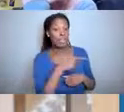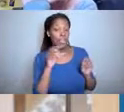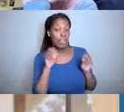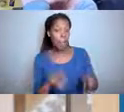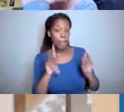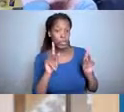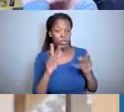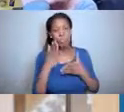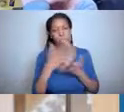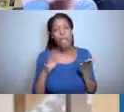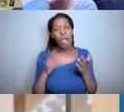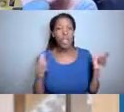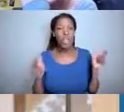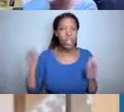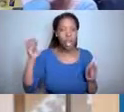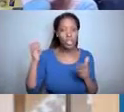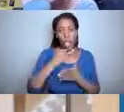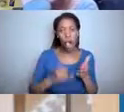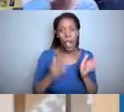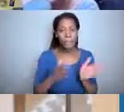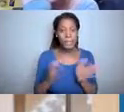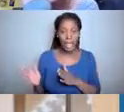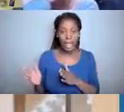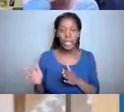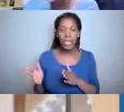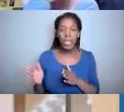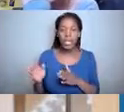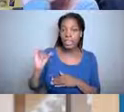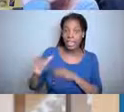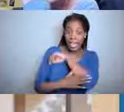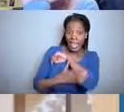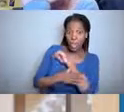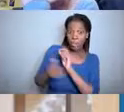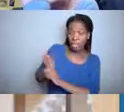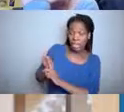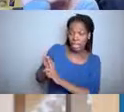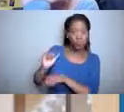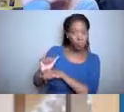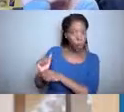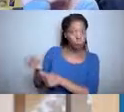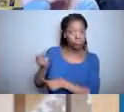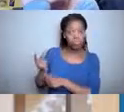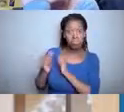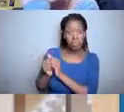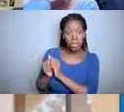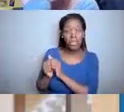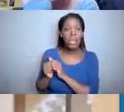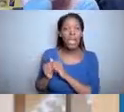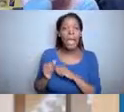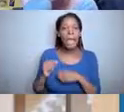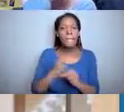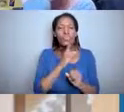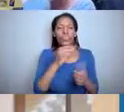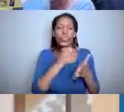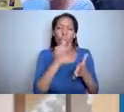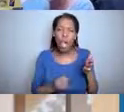i've been working with the county on to have artworks located in primarily highly public zones of the space um so